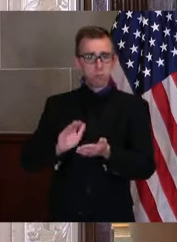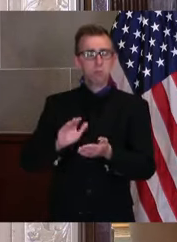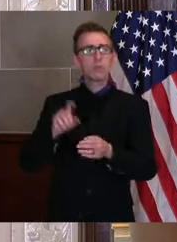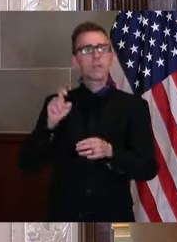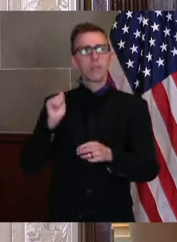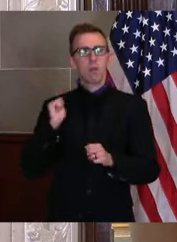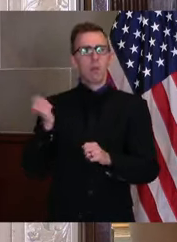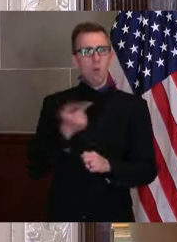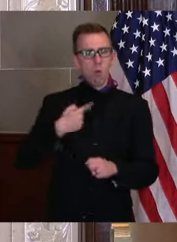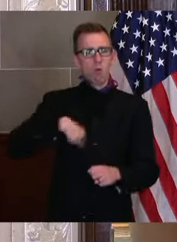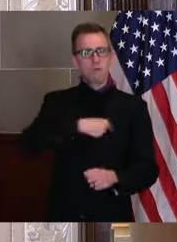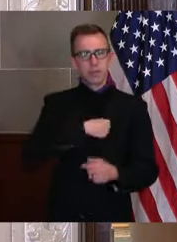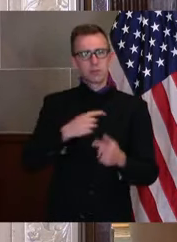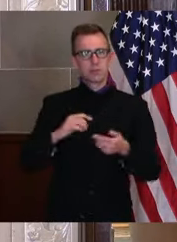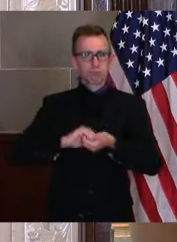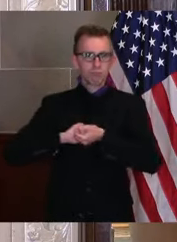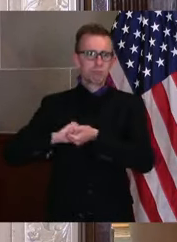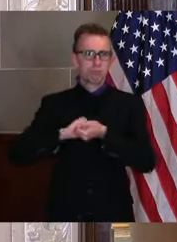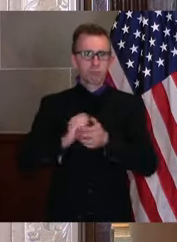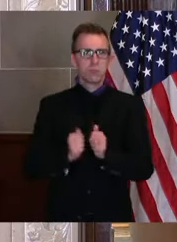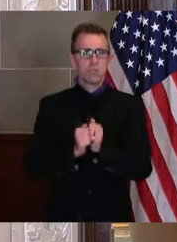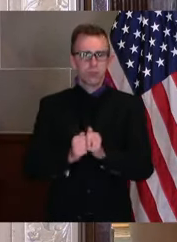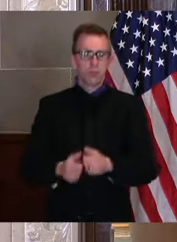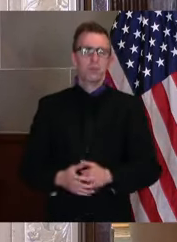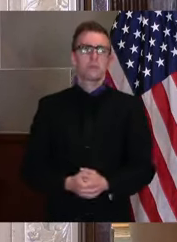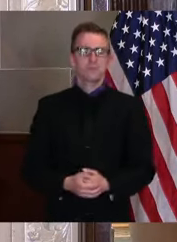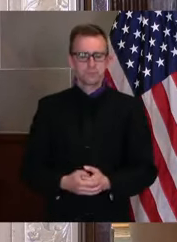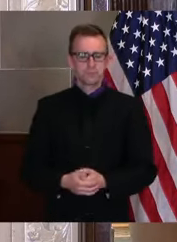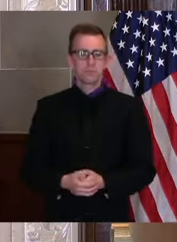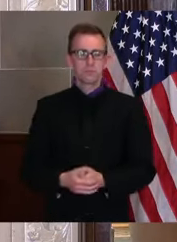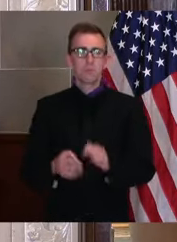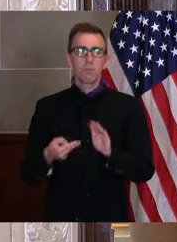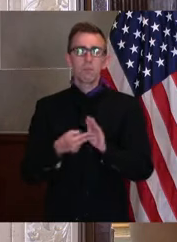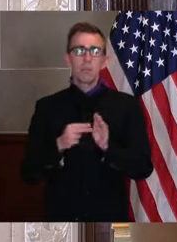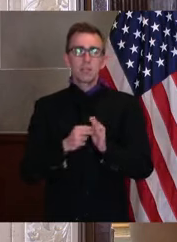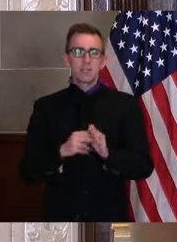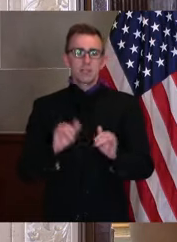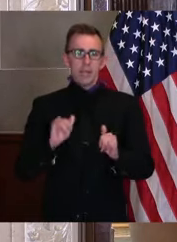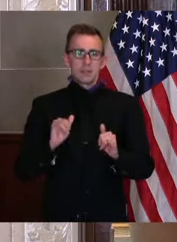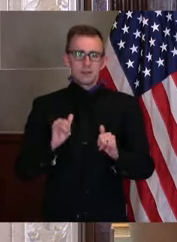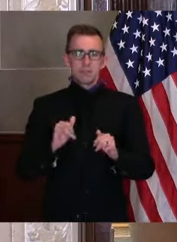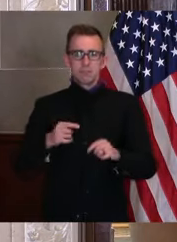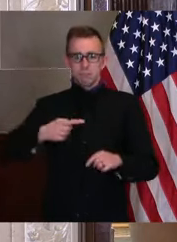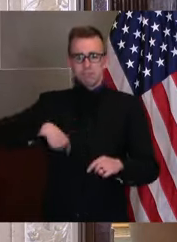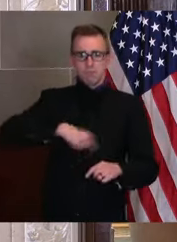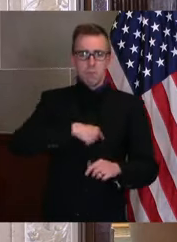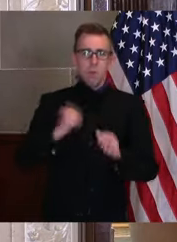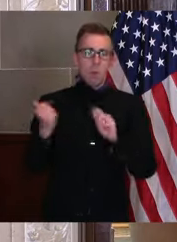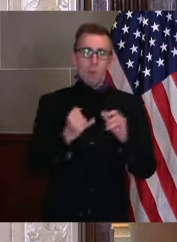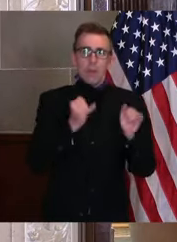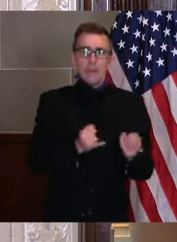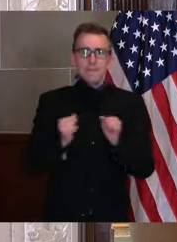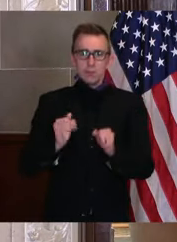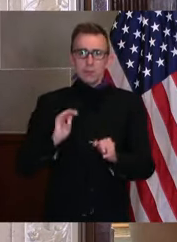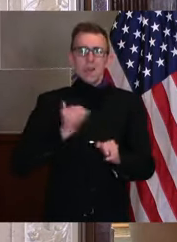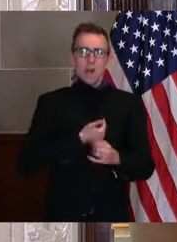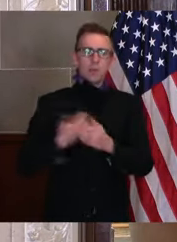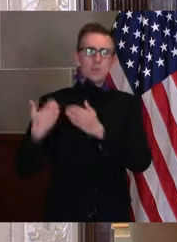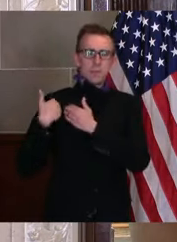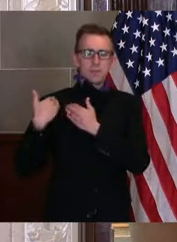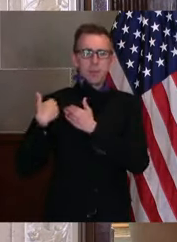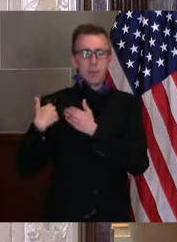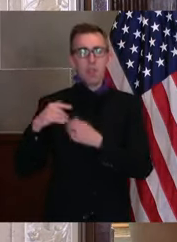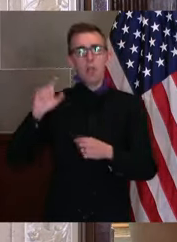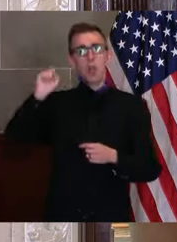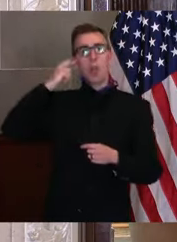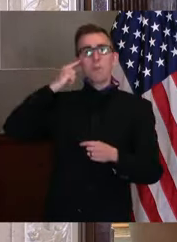the state to do their part, which means it goes back to your responsibility as individuals. A government, again, will only